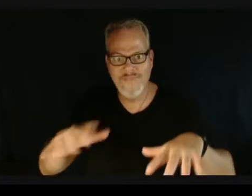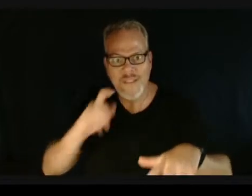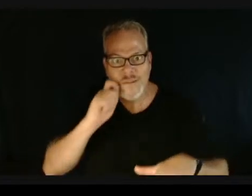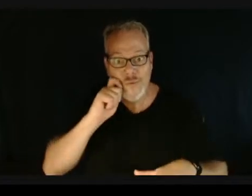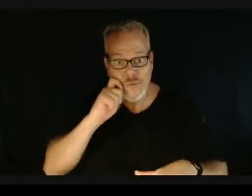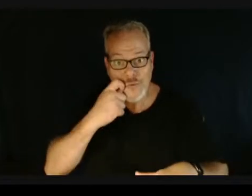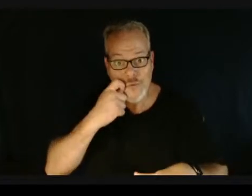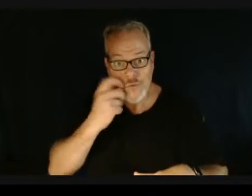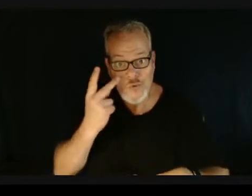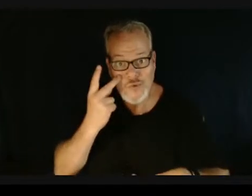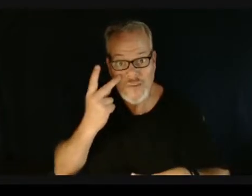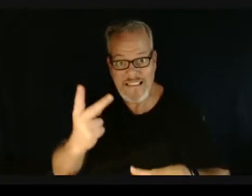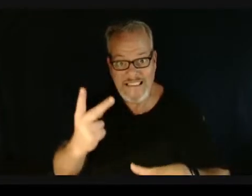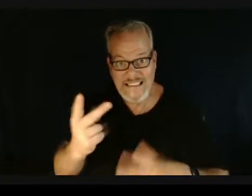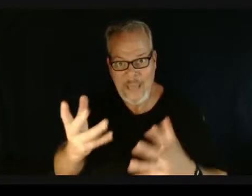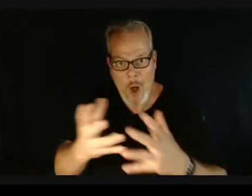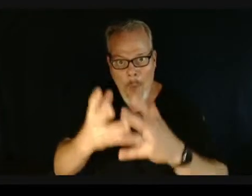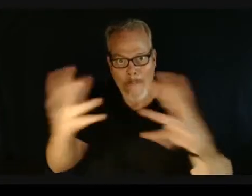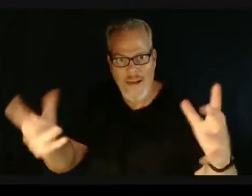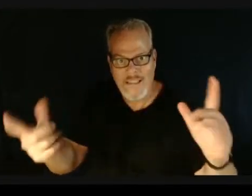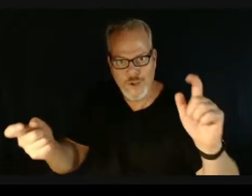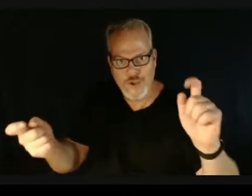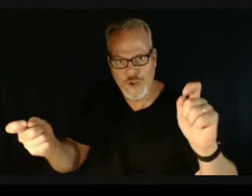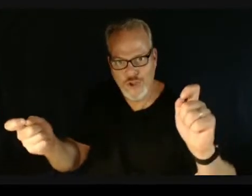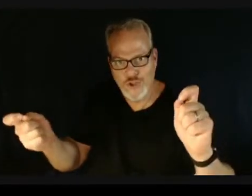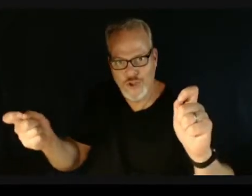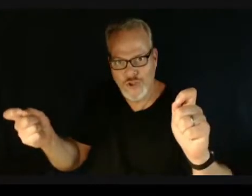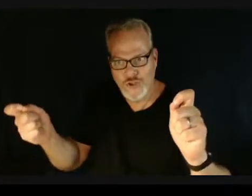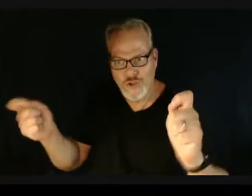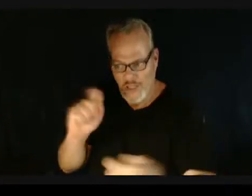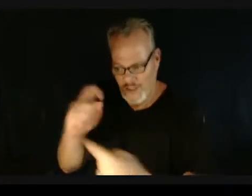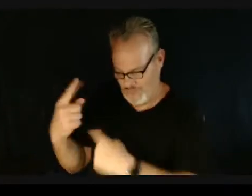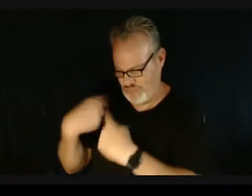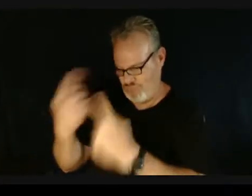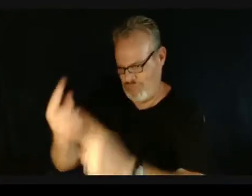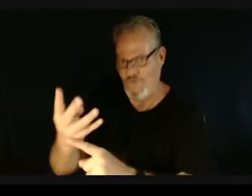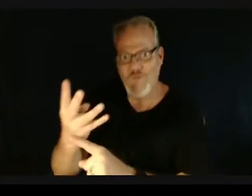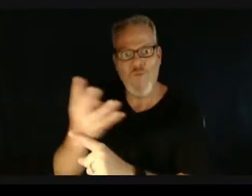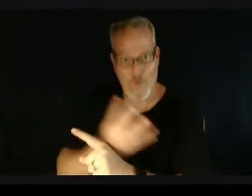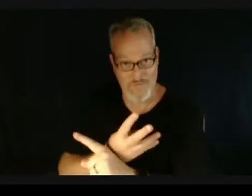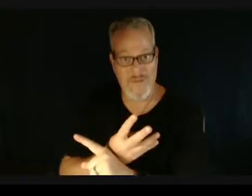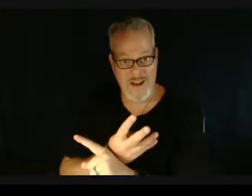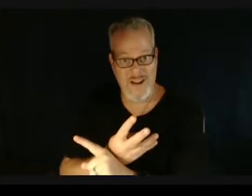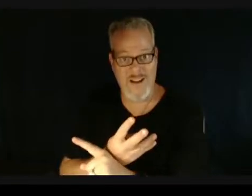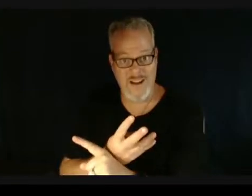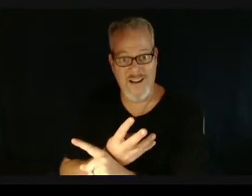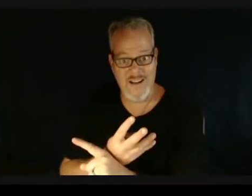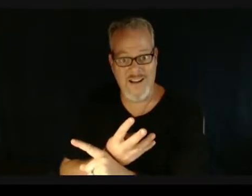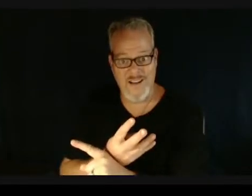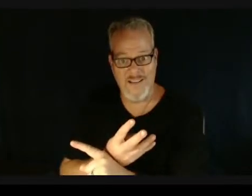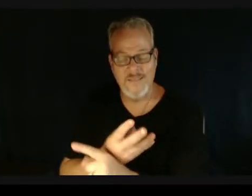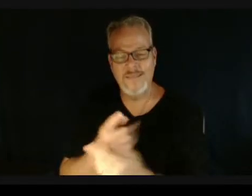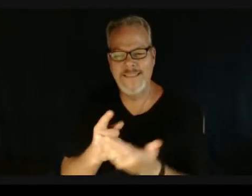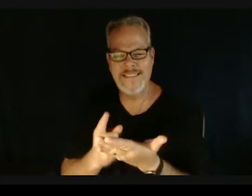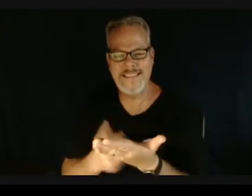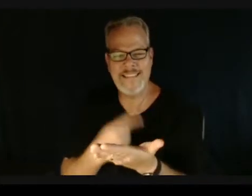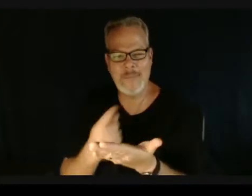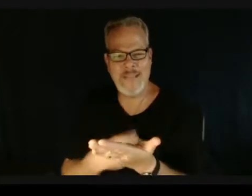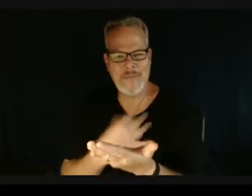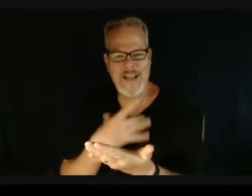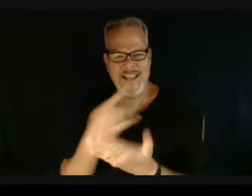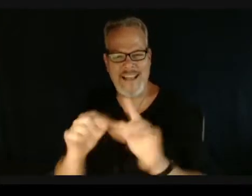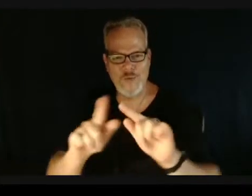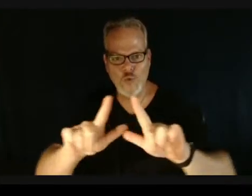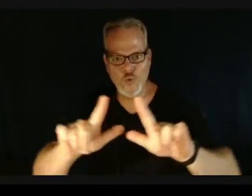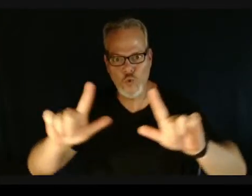just see how much it's changed in 4 months. And so I can sometimes like to zoom into some of